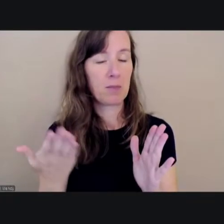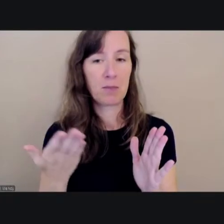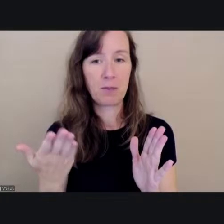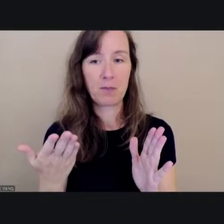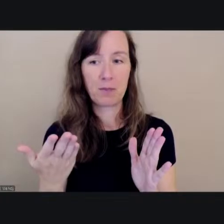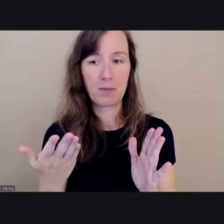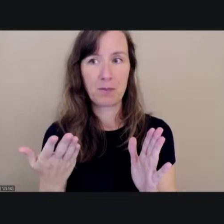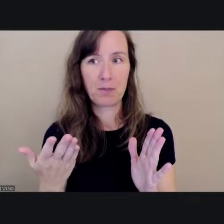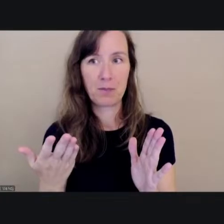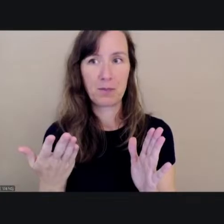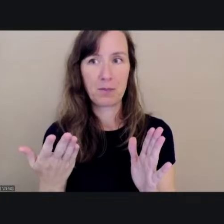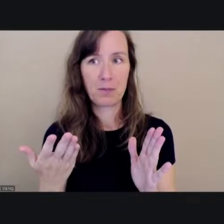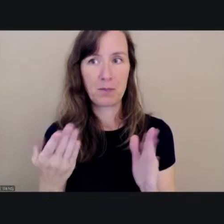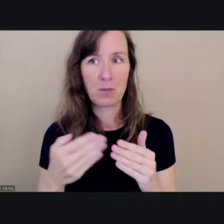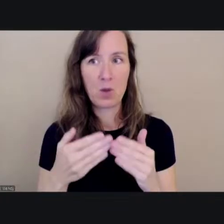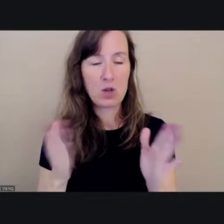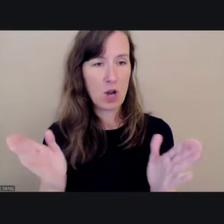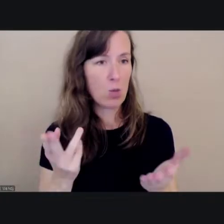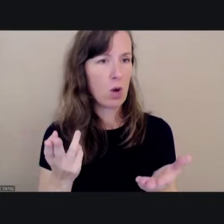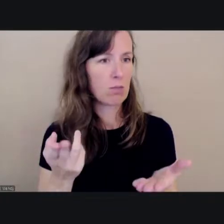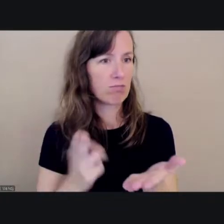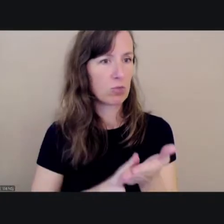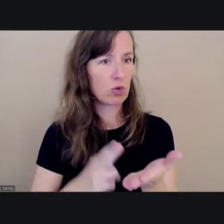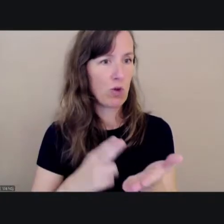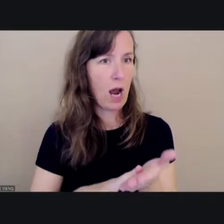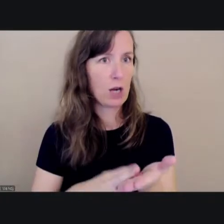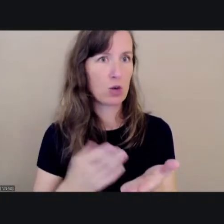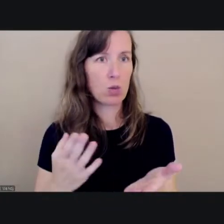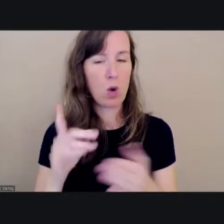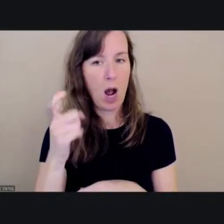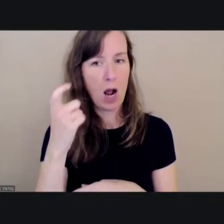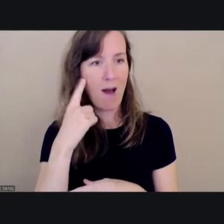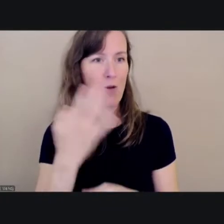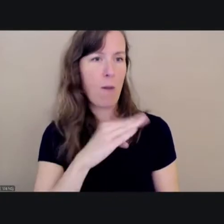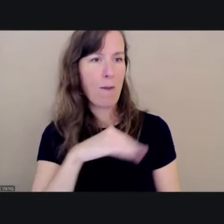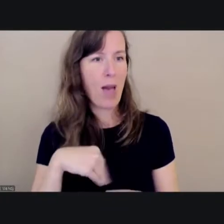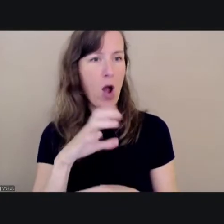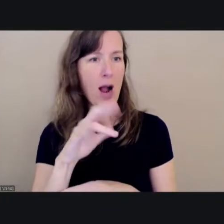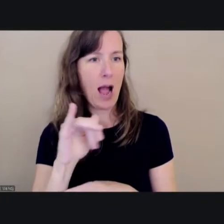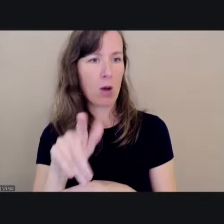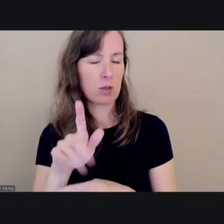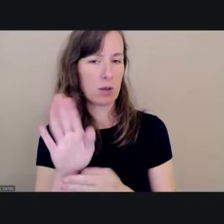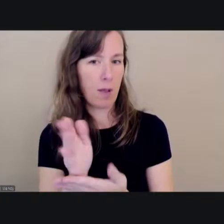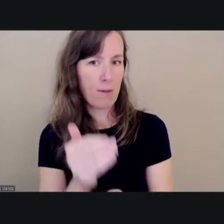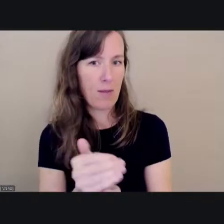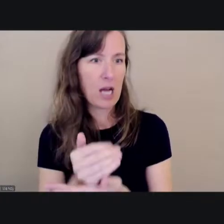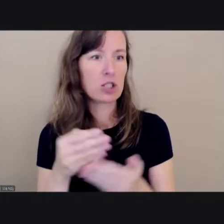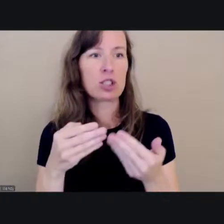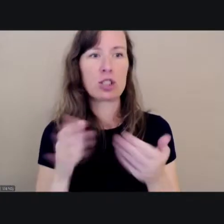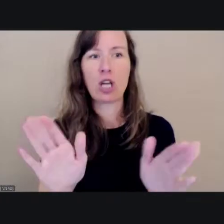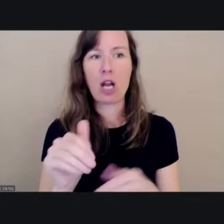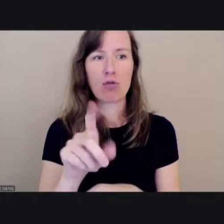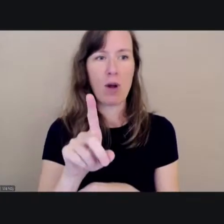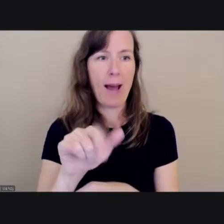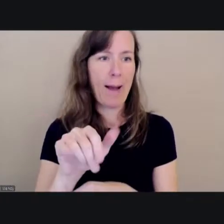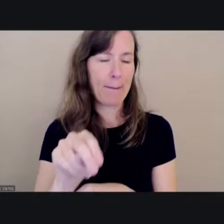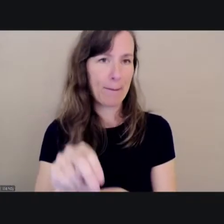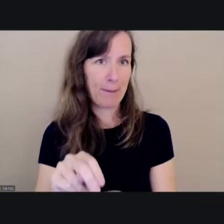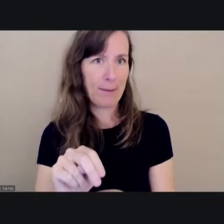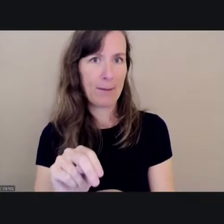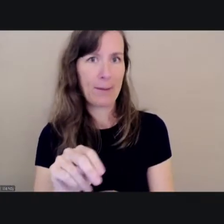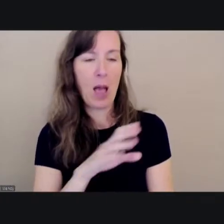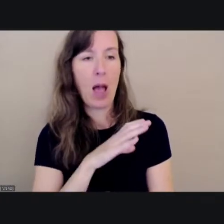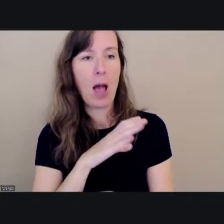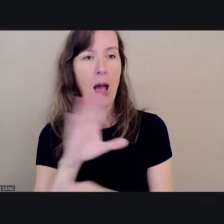general contractual government, the mayor and council budget, the general administration, and committee and debt